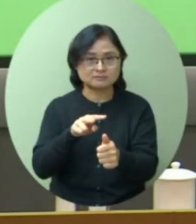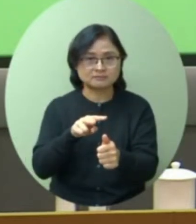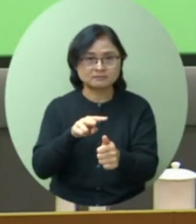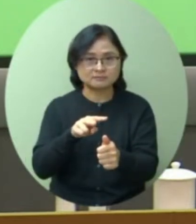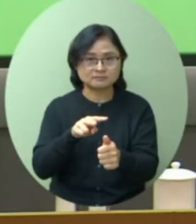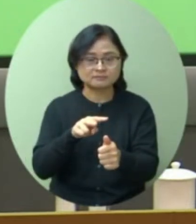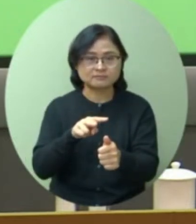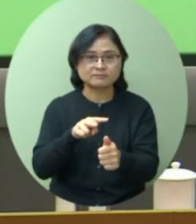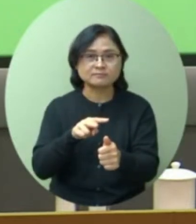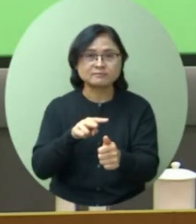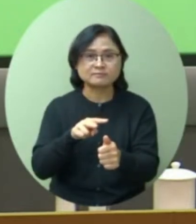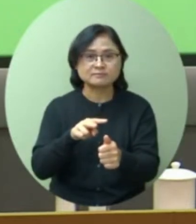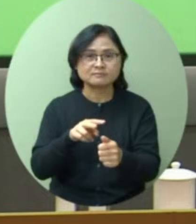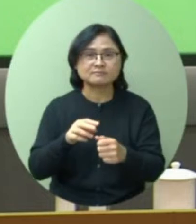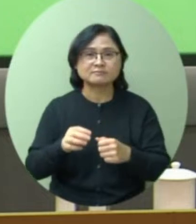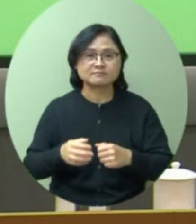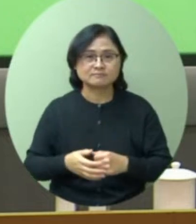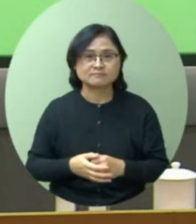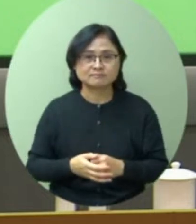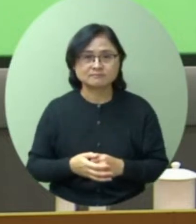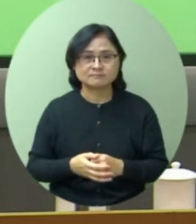flats using this